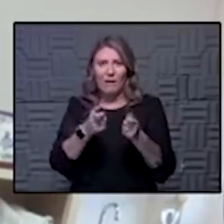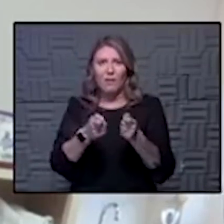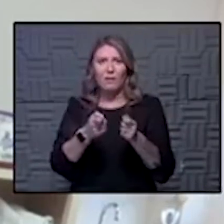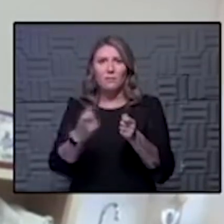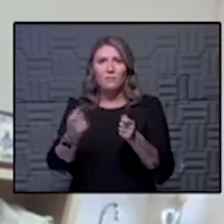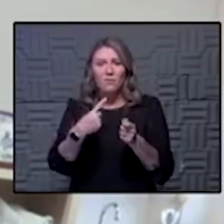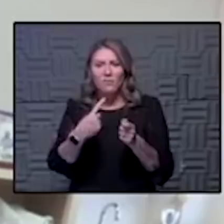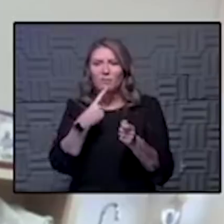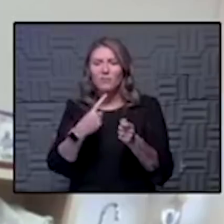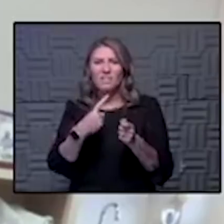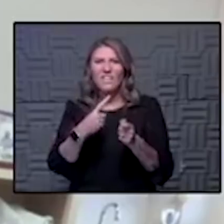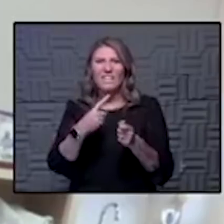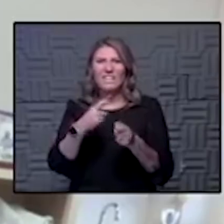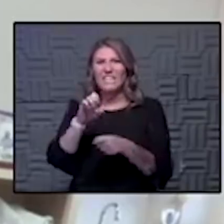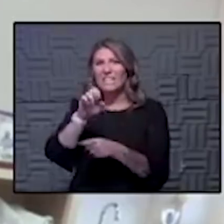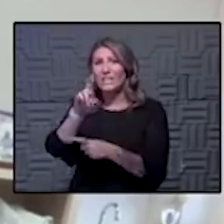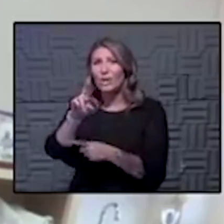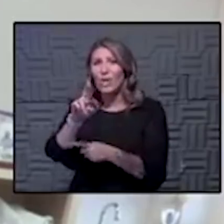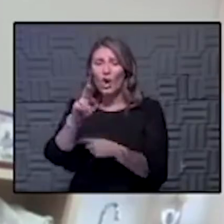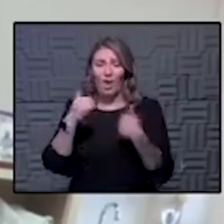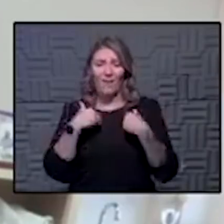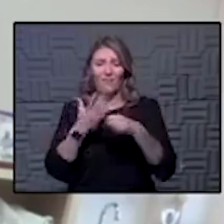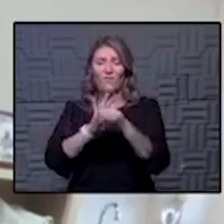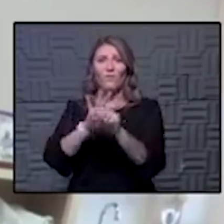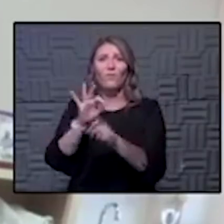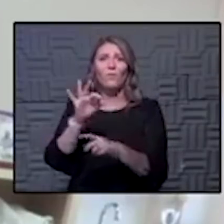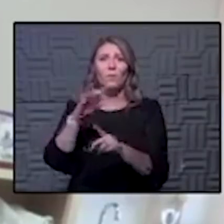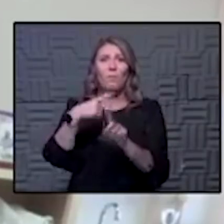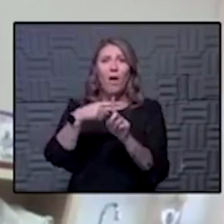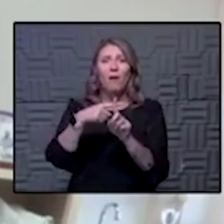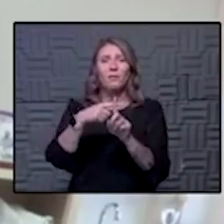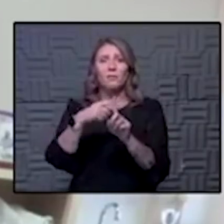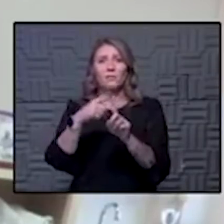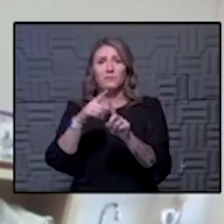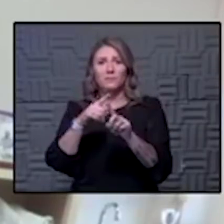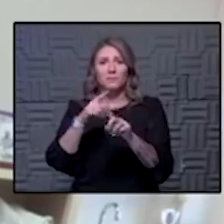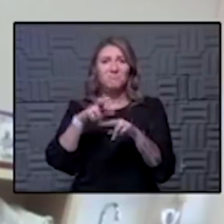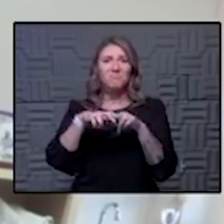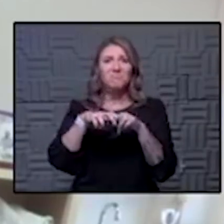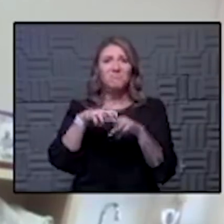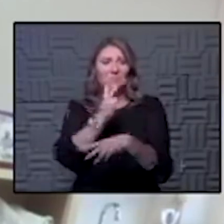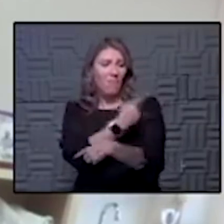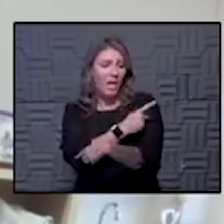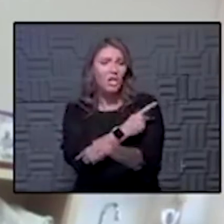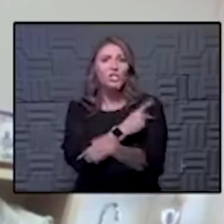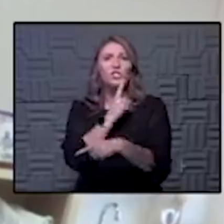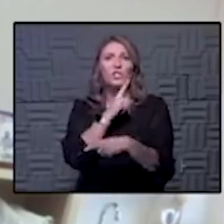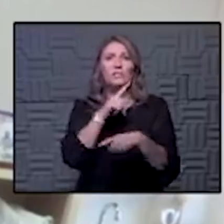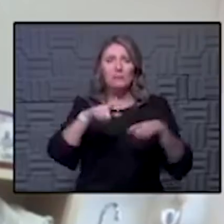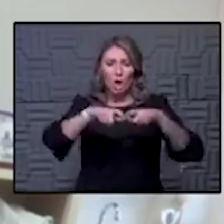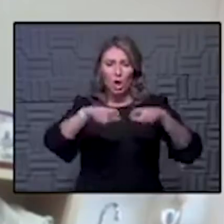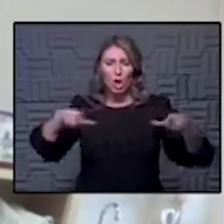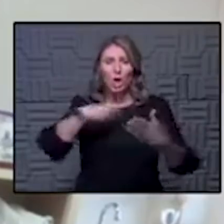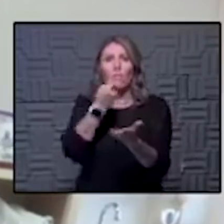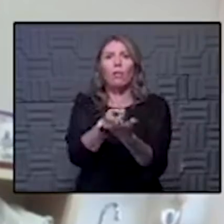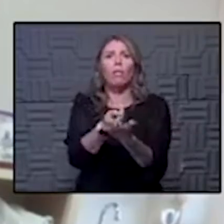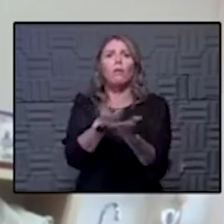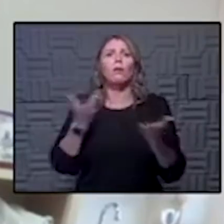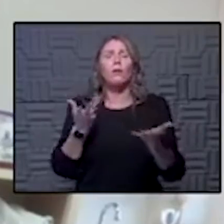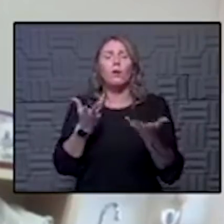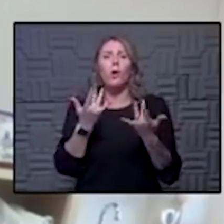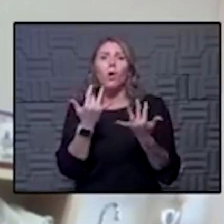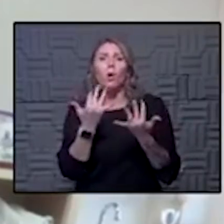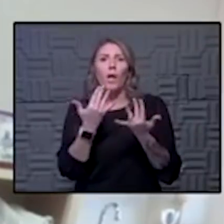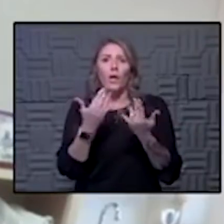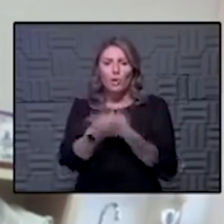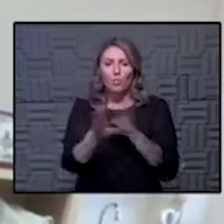are sitting down there with COVID positive patients just sitting in there on gurneys waiting for a room to open up. So it is